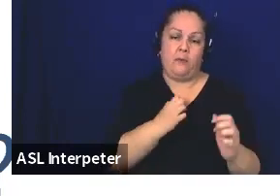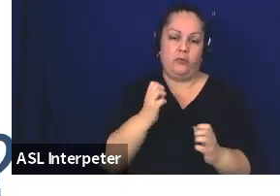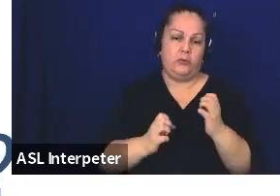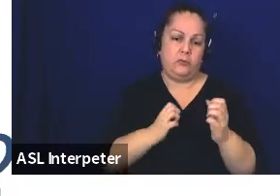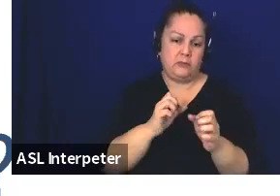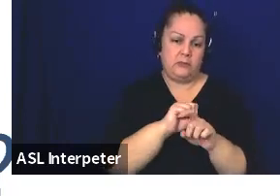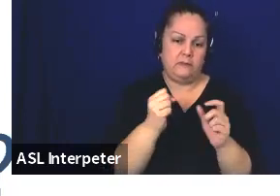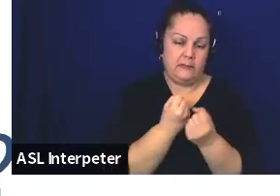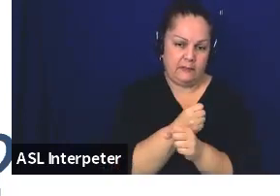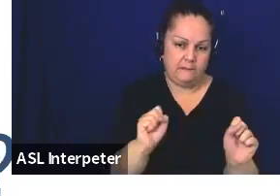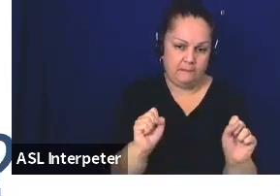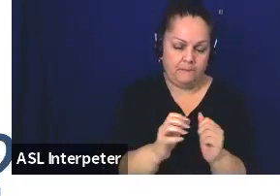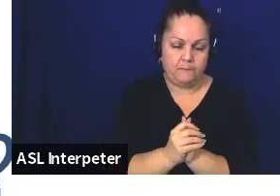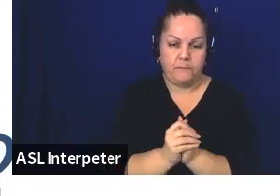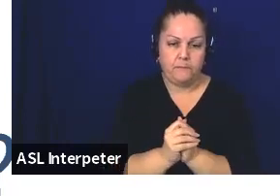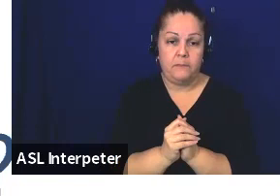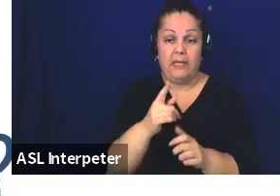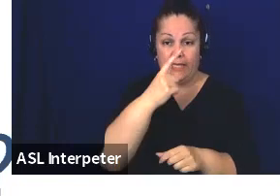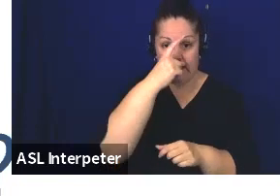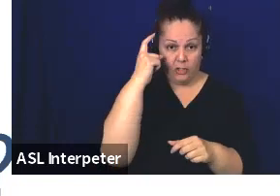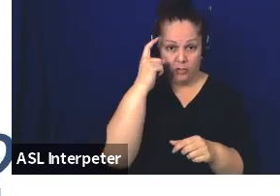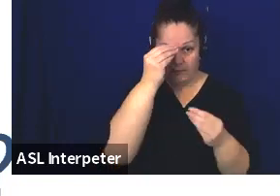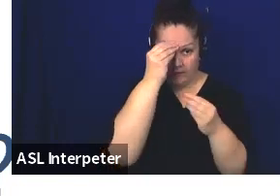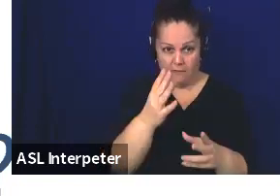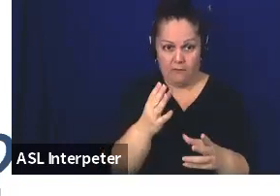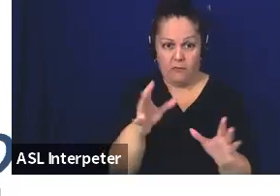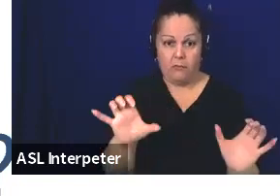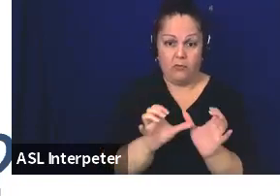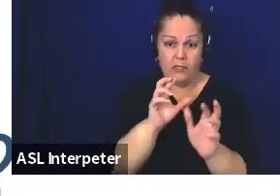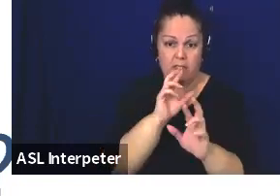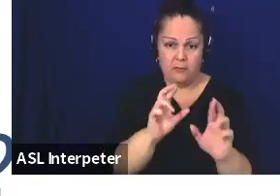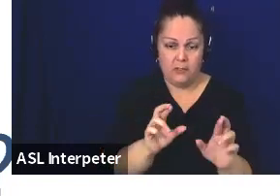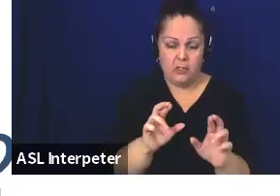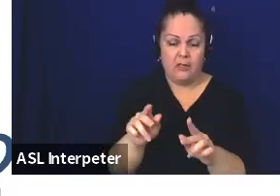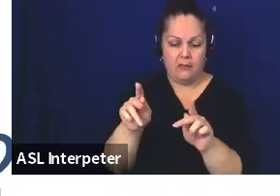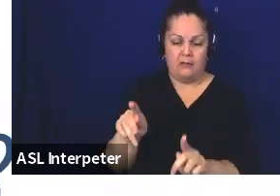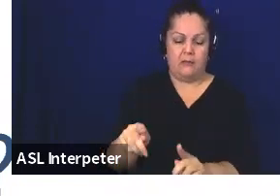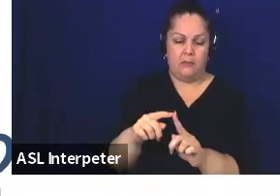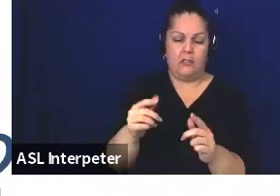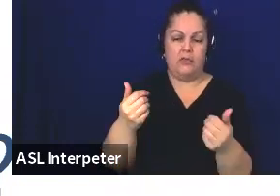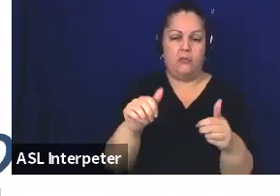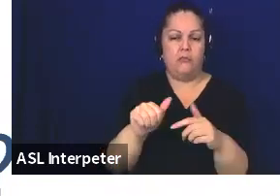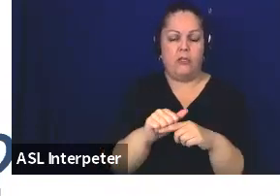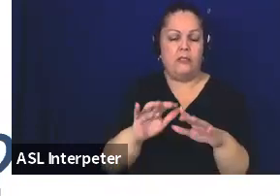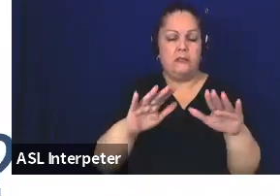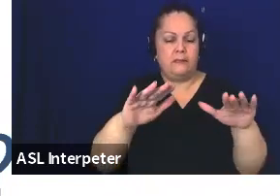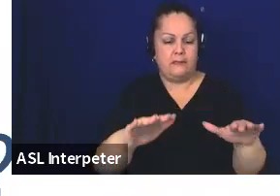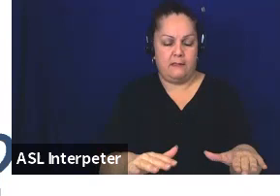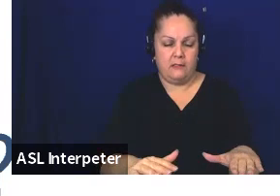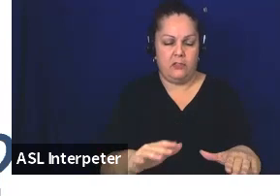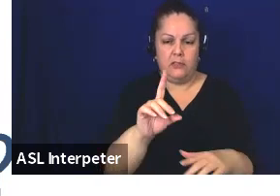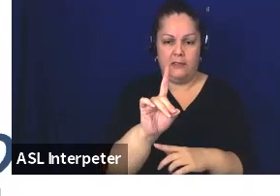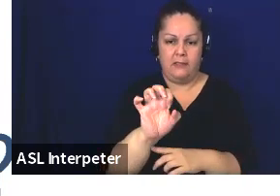safety. In a trauma-informed crisis response, the stakeholder practices de-escalation in order to